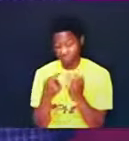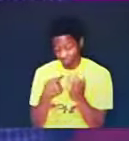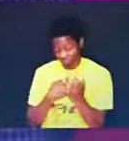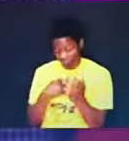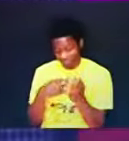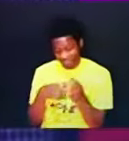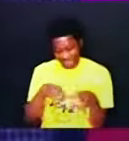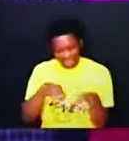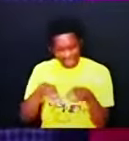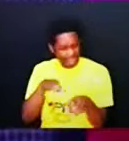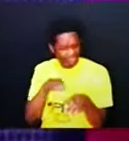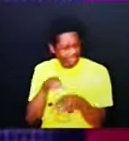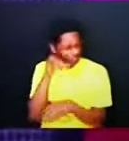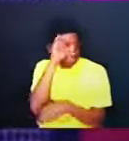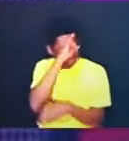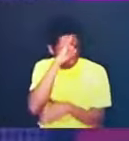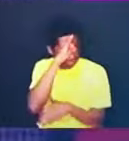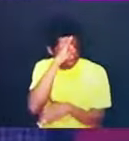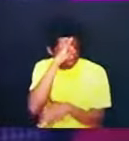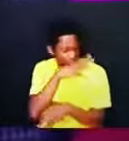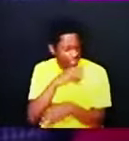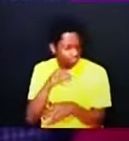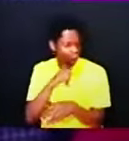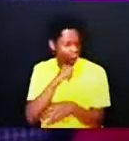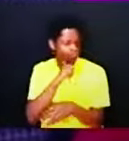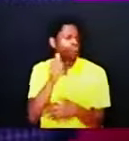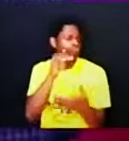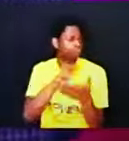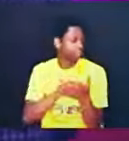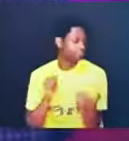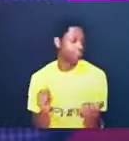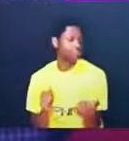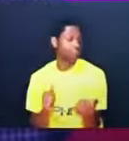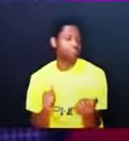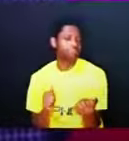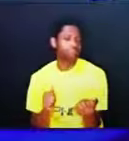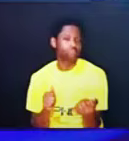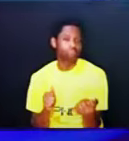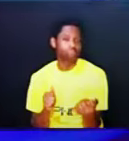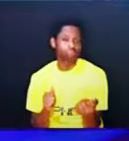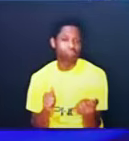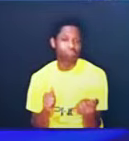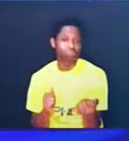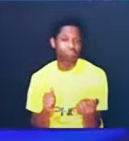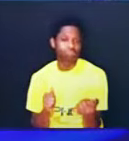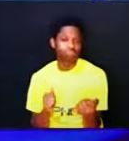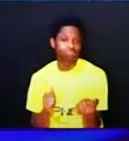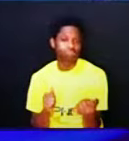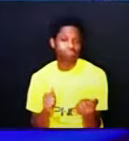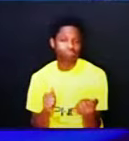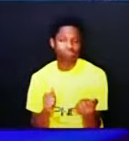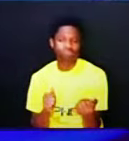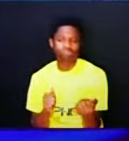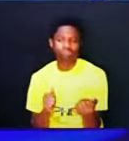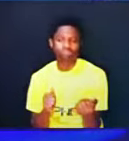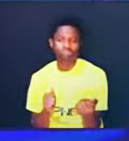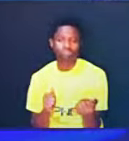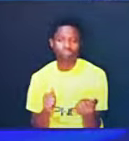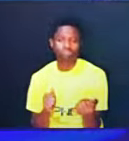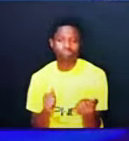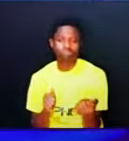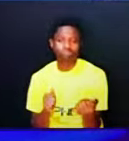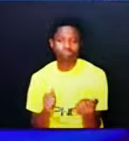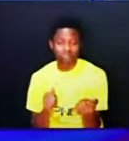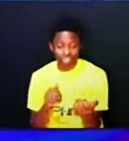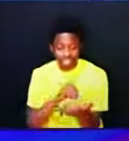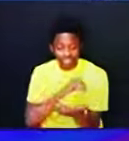in ignorance and unbelief. See, the central truth of the mystery now revealed